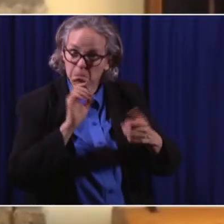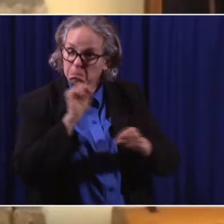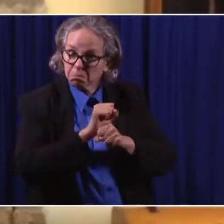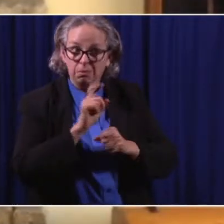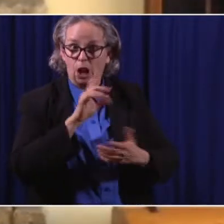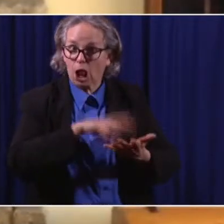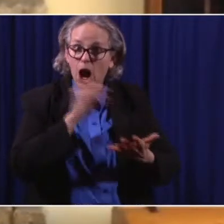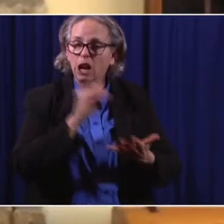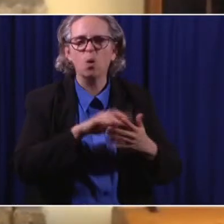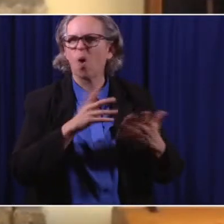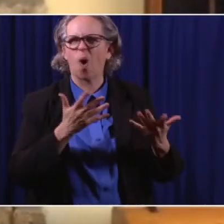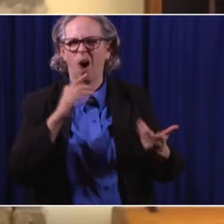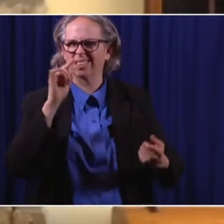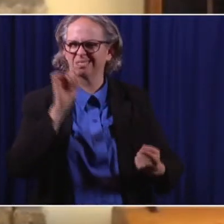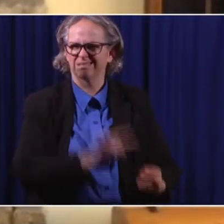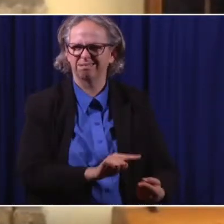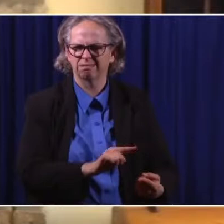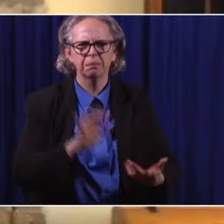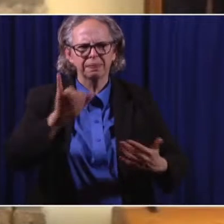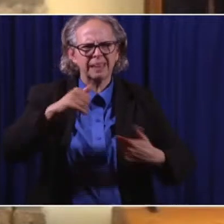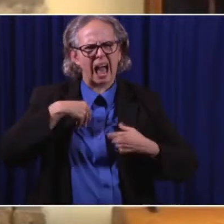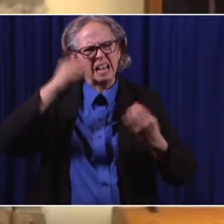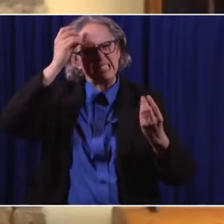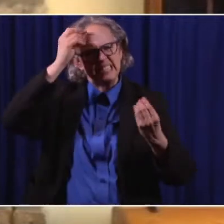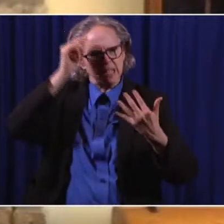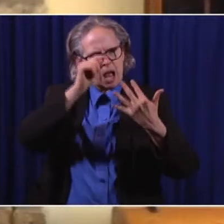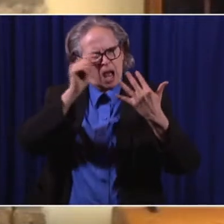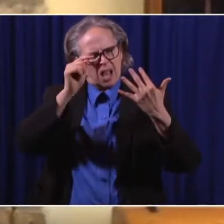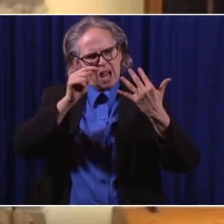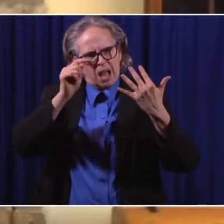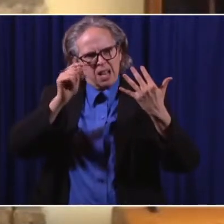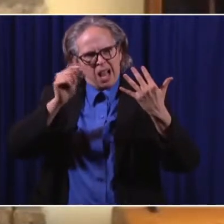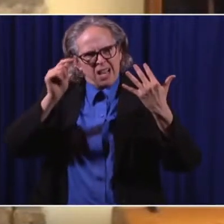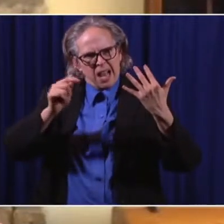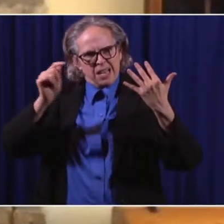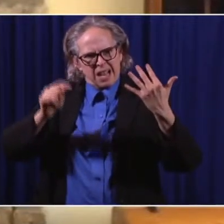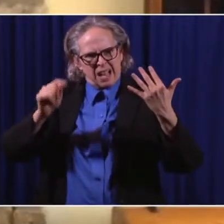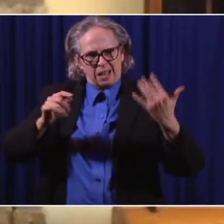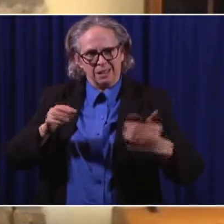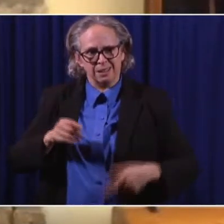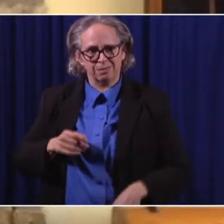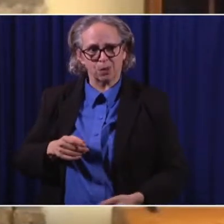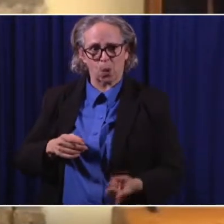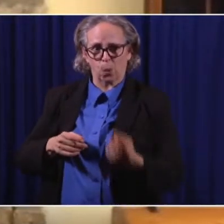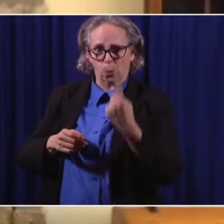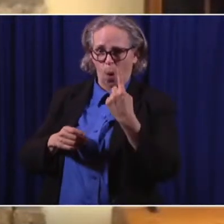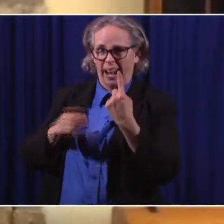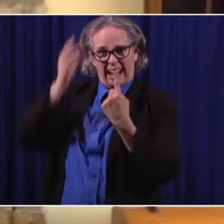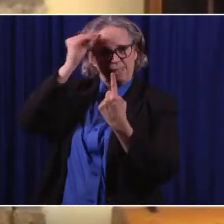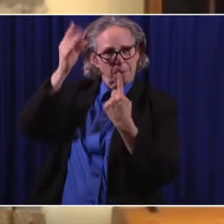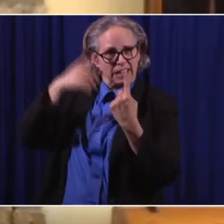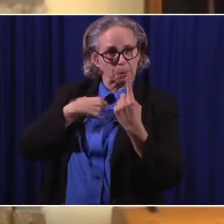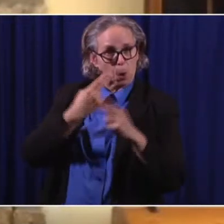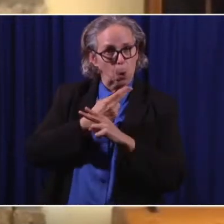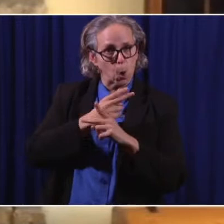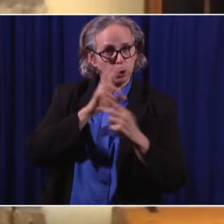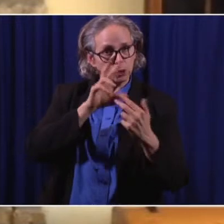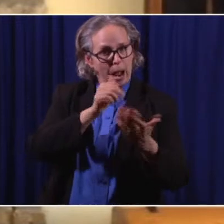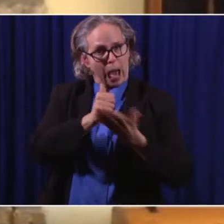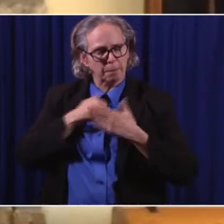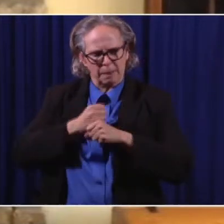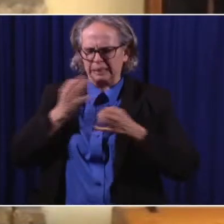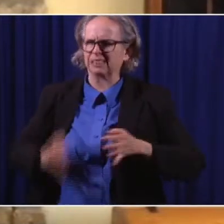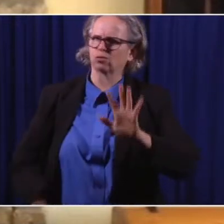look at that. So I think there's no one solution, and every school district's